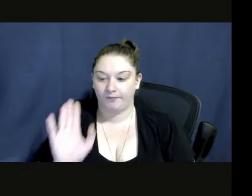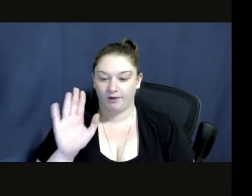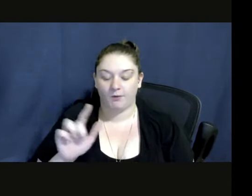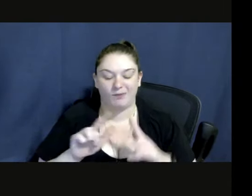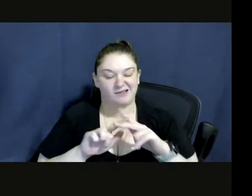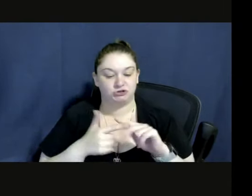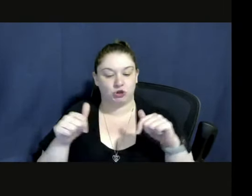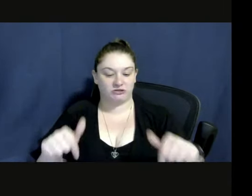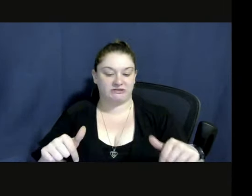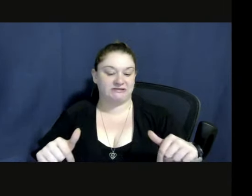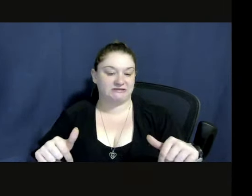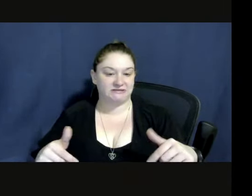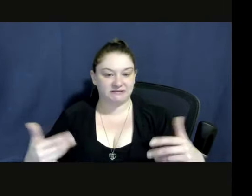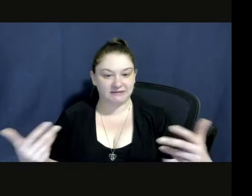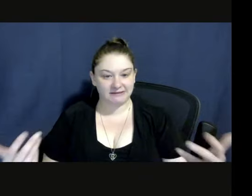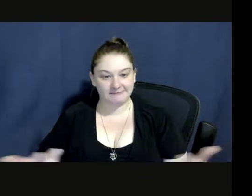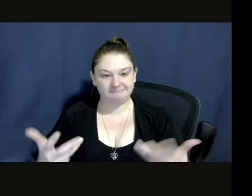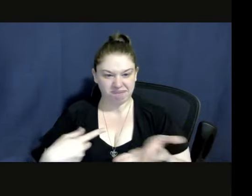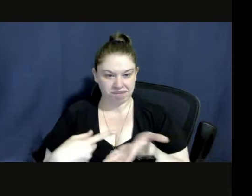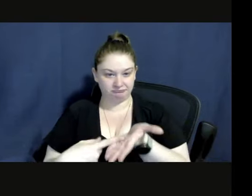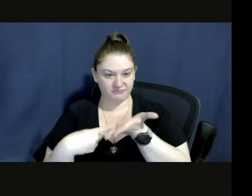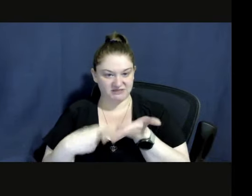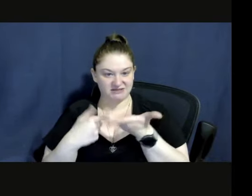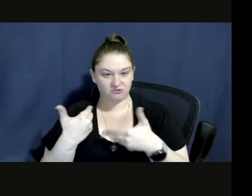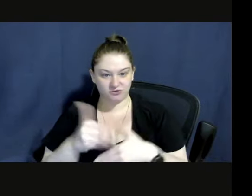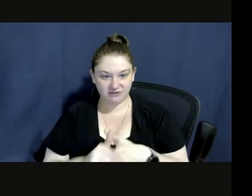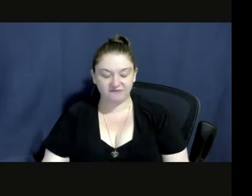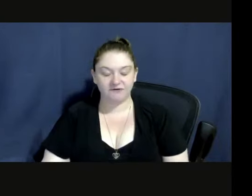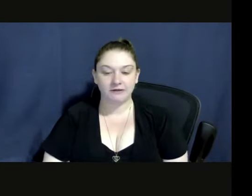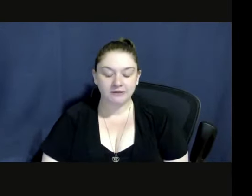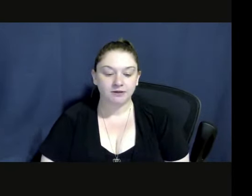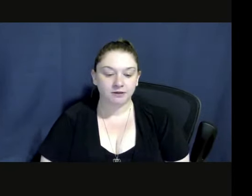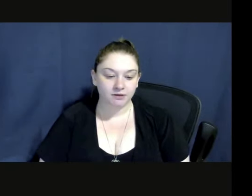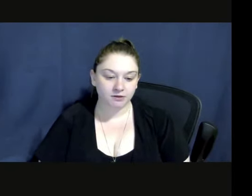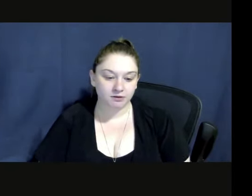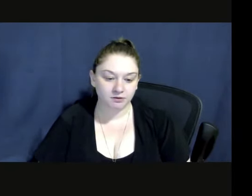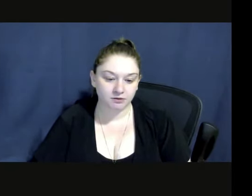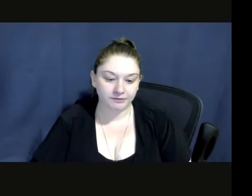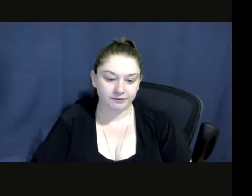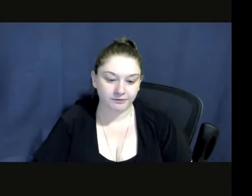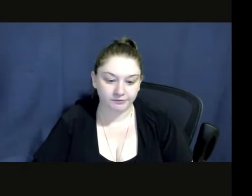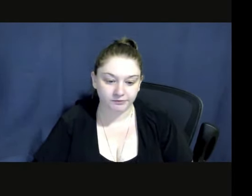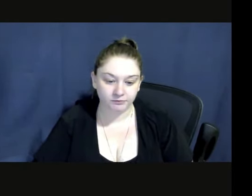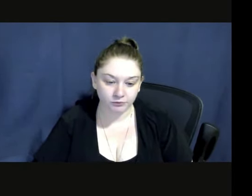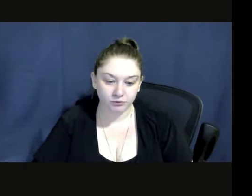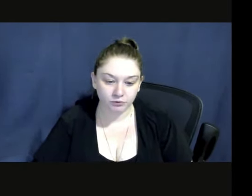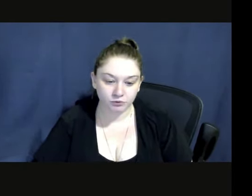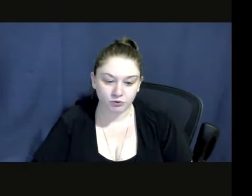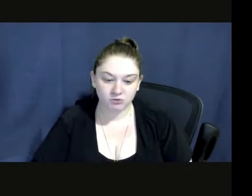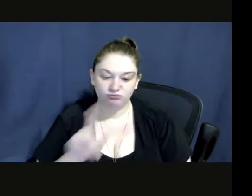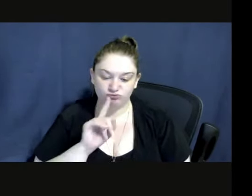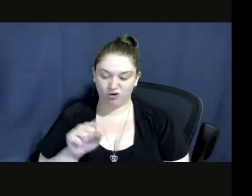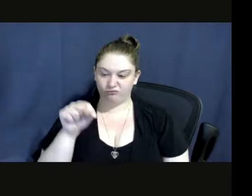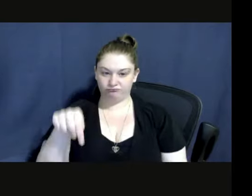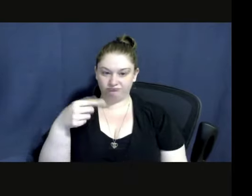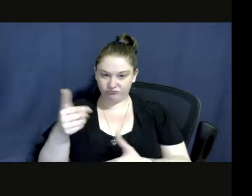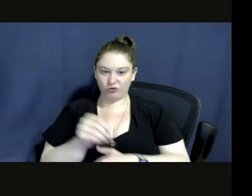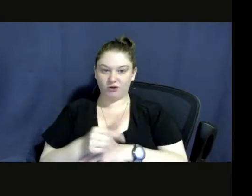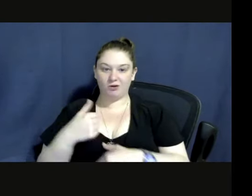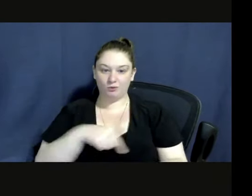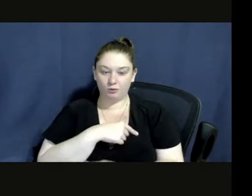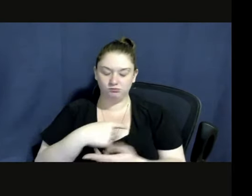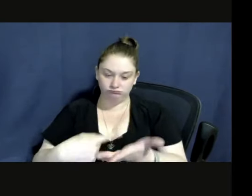this discussion this evening because this really is the start of a discussion. We are going to put